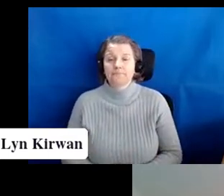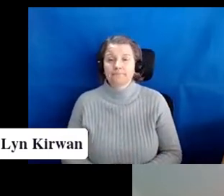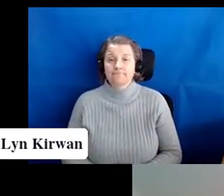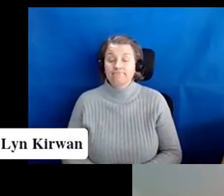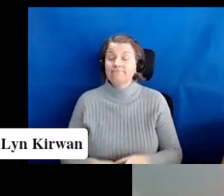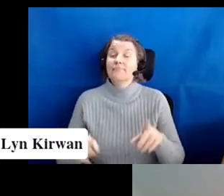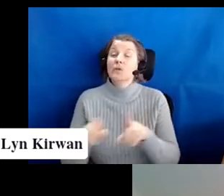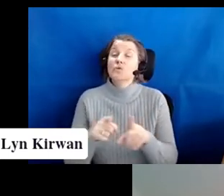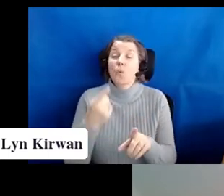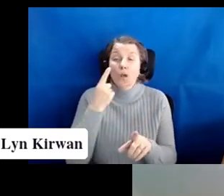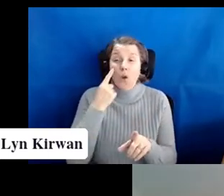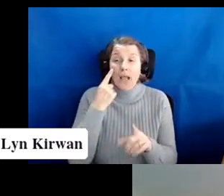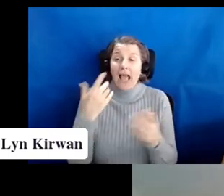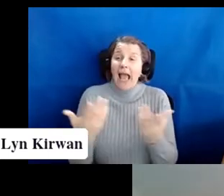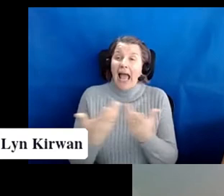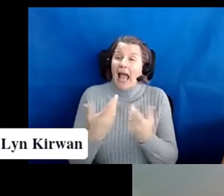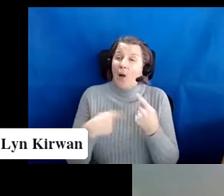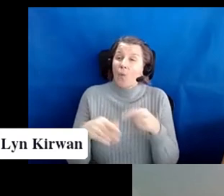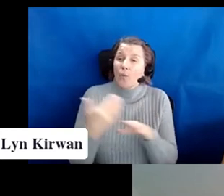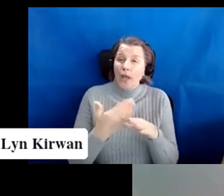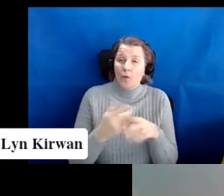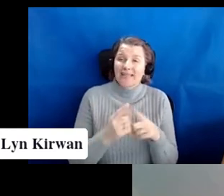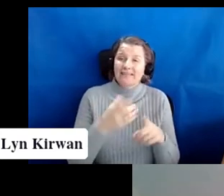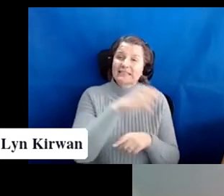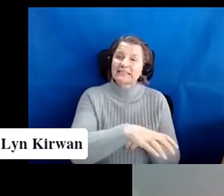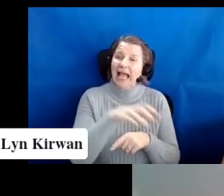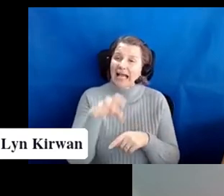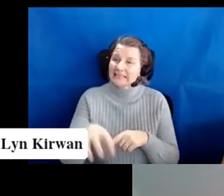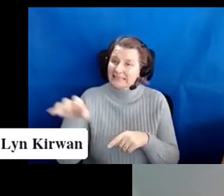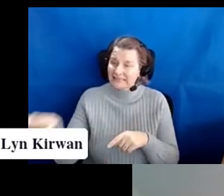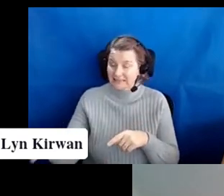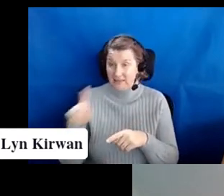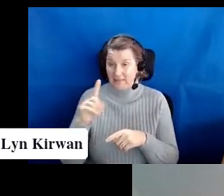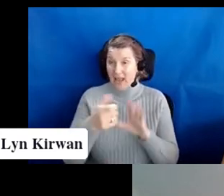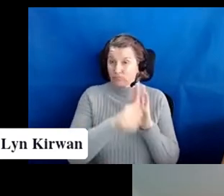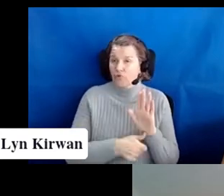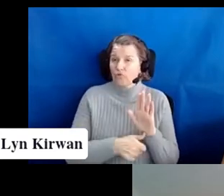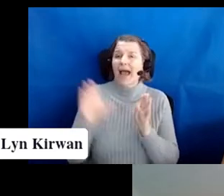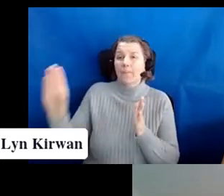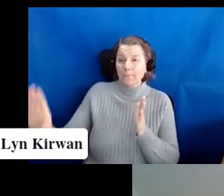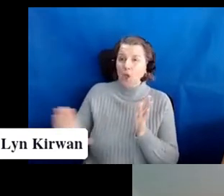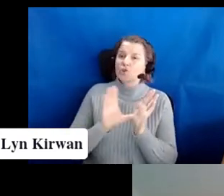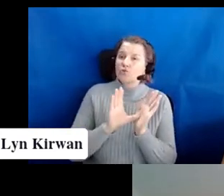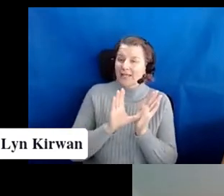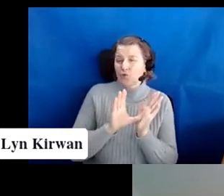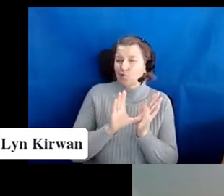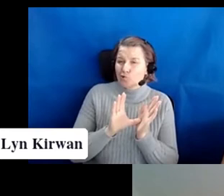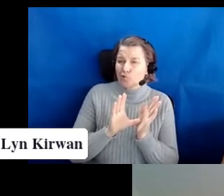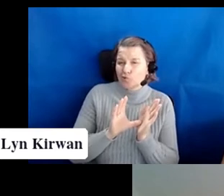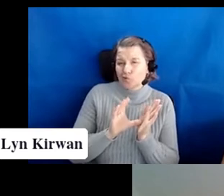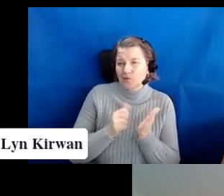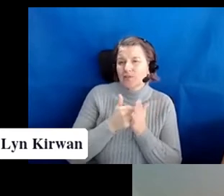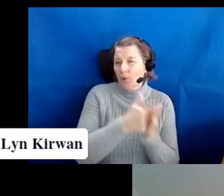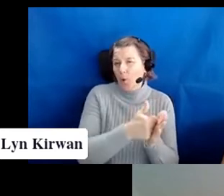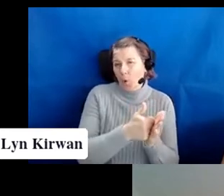I'd also look at how we work with the sites on this programme. This programme had a bursary to support the young people who were undertaking the